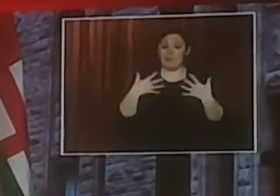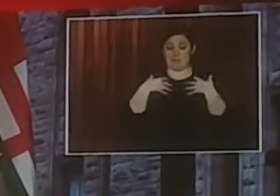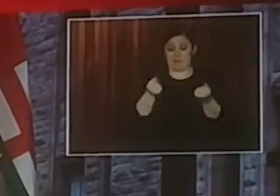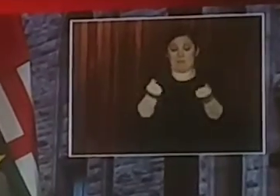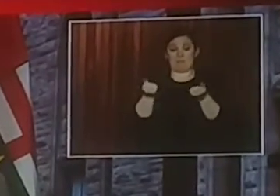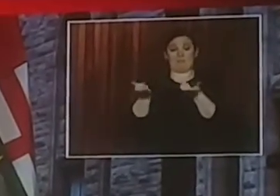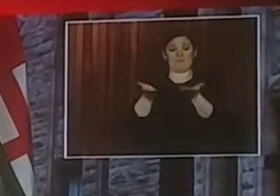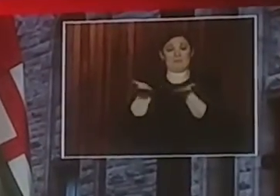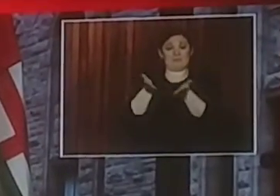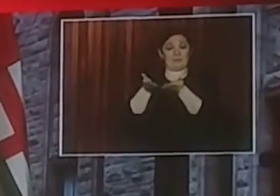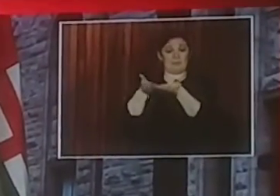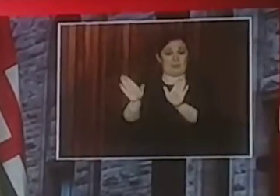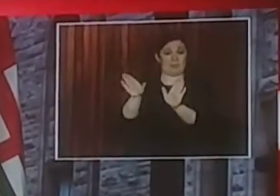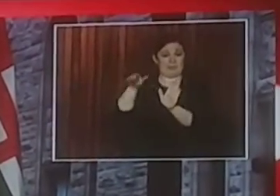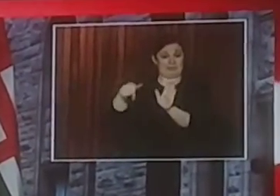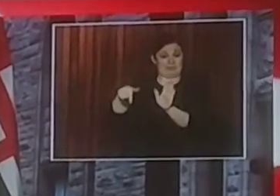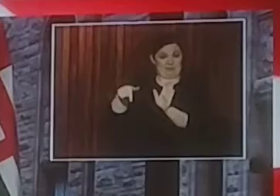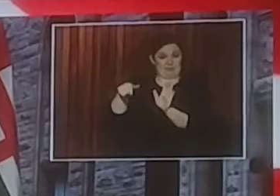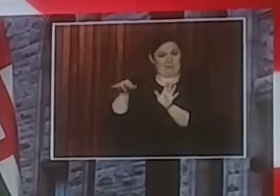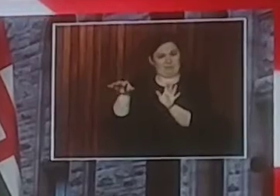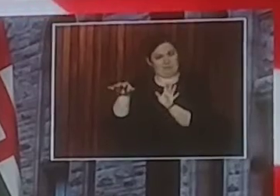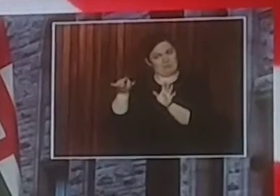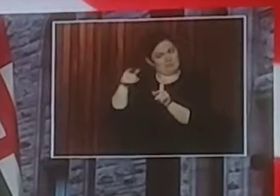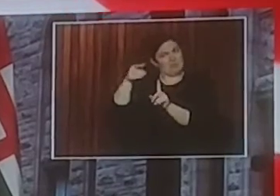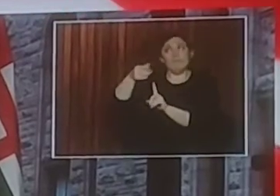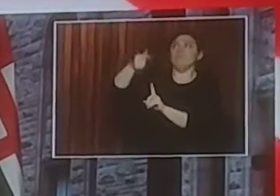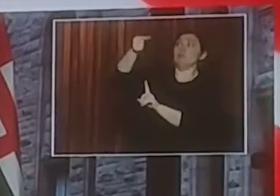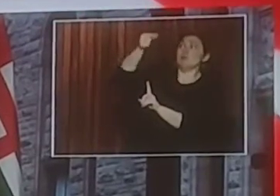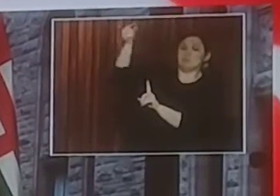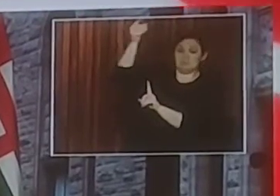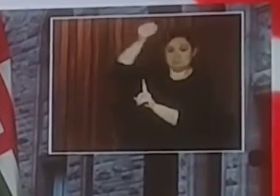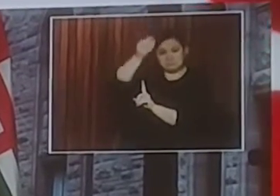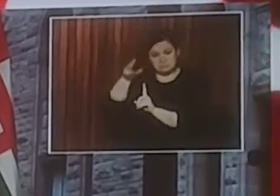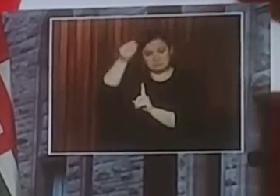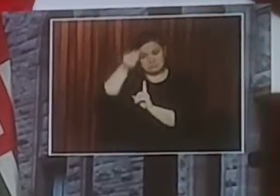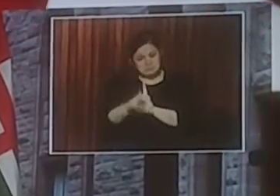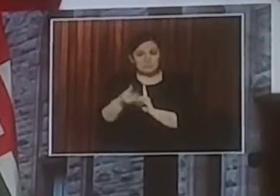did with their order, much like I did with putting out more directives